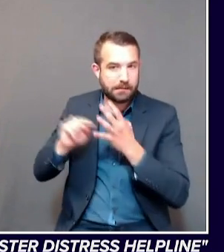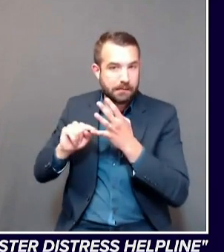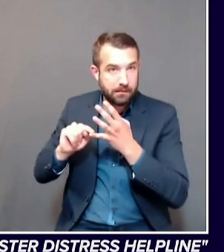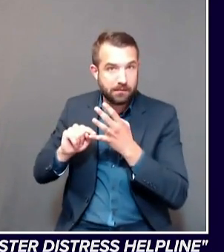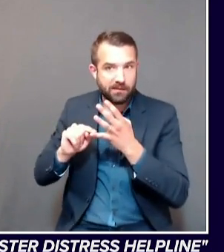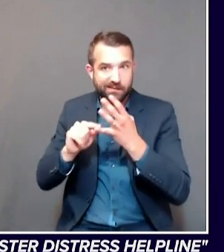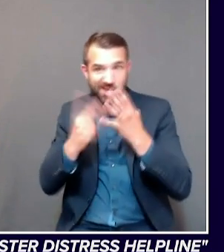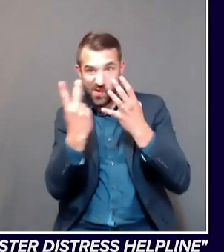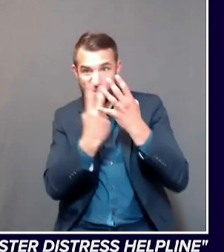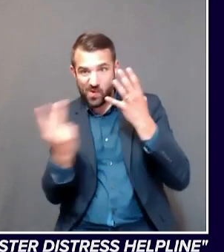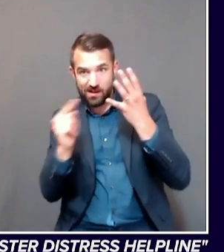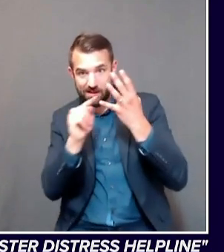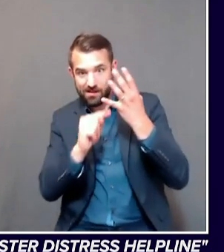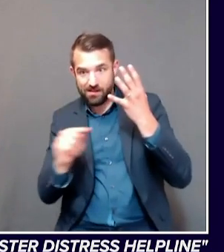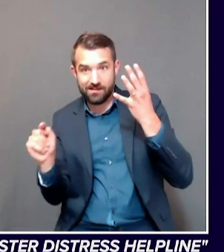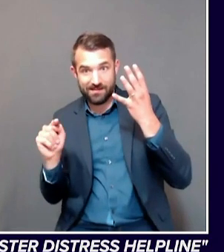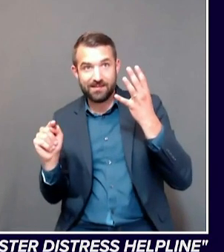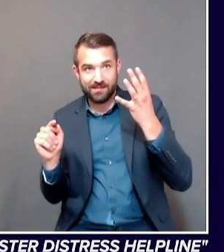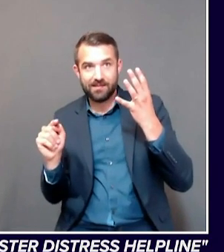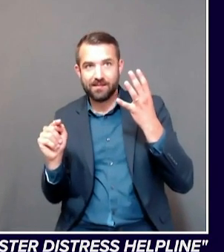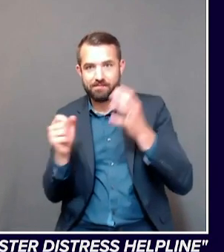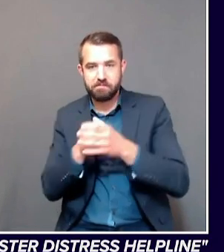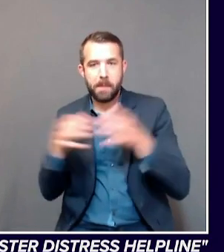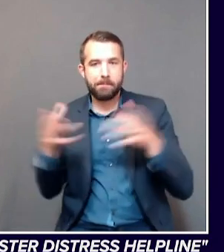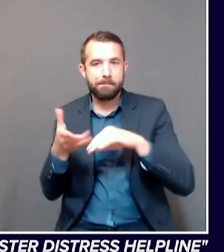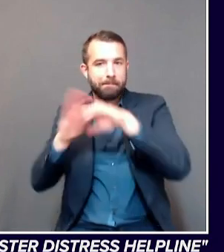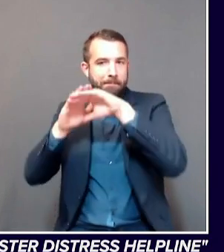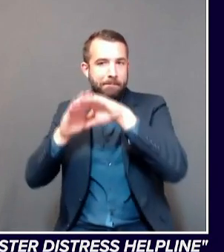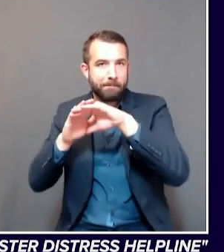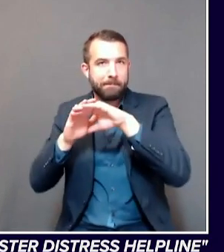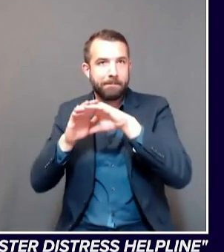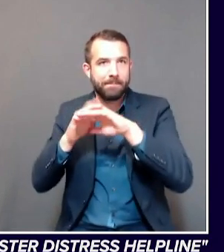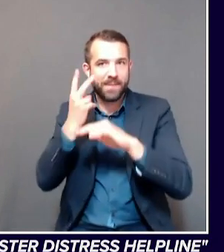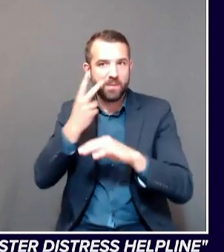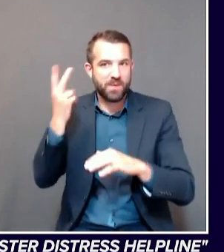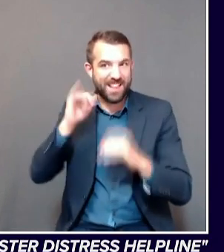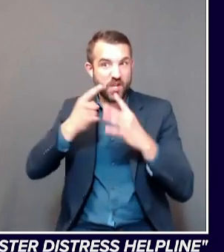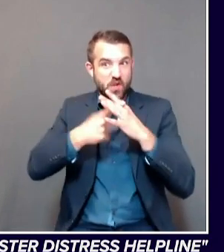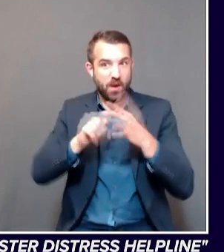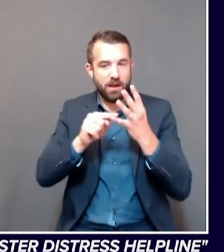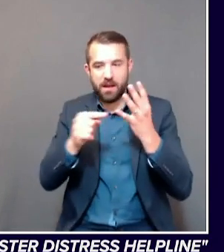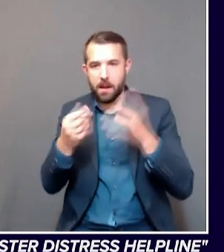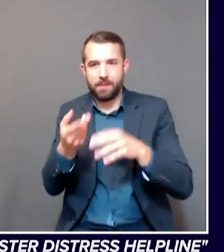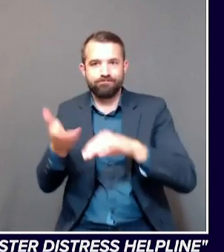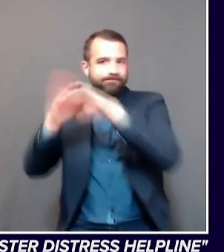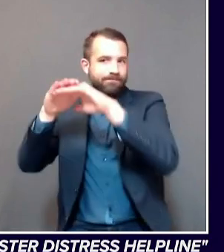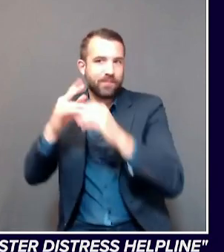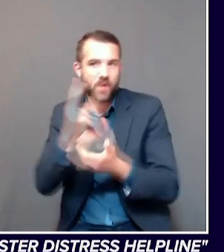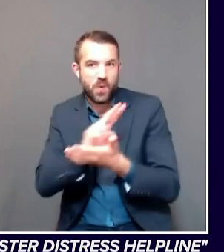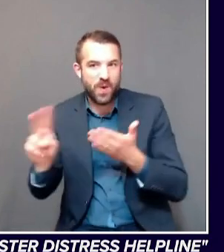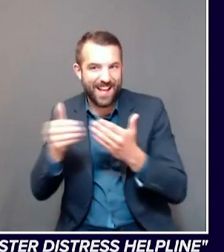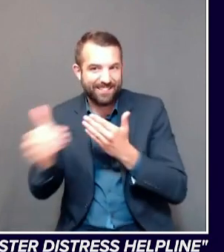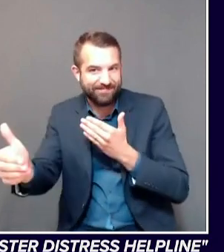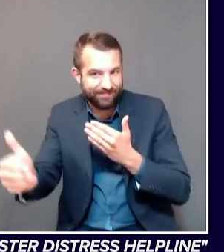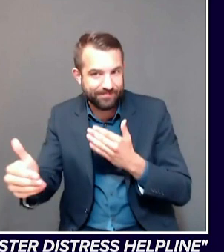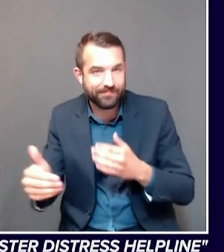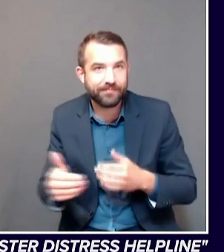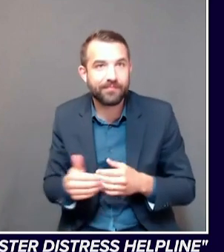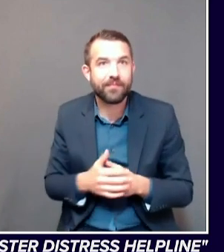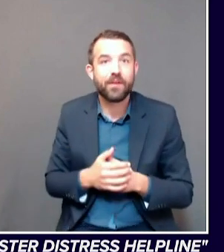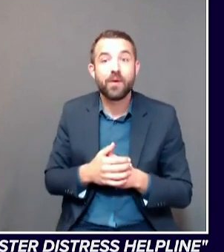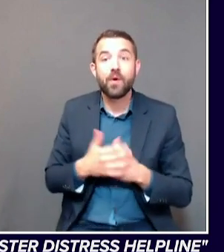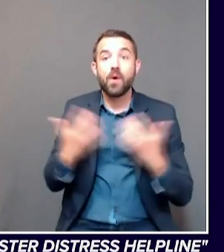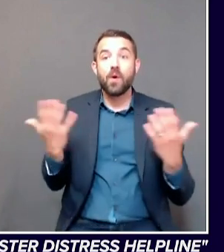speculation, that it might be connected to those activities. What we know is that in any type of situation where folks are